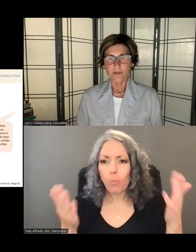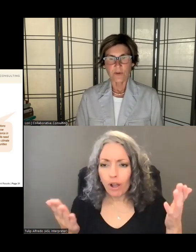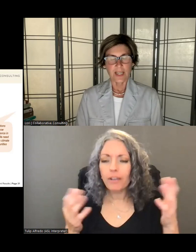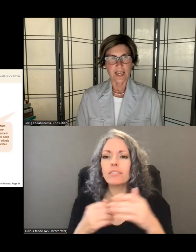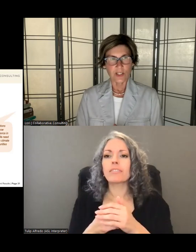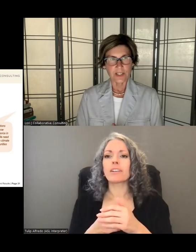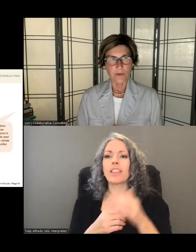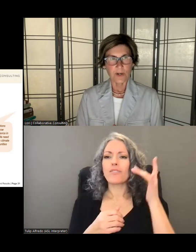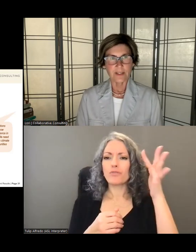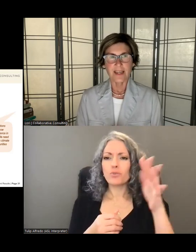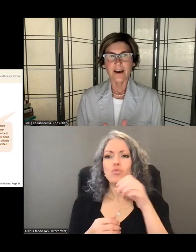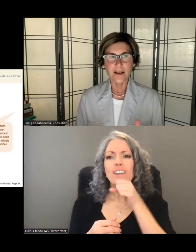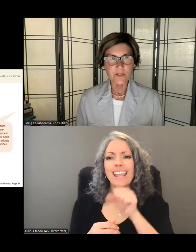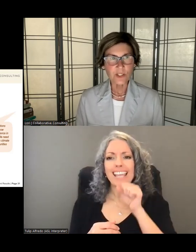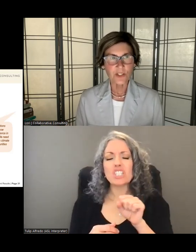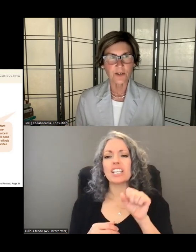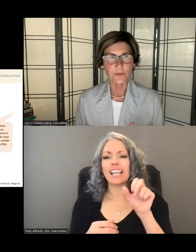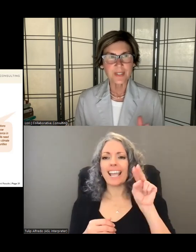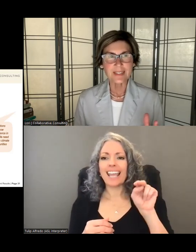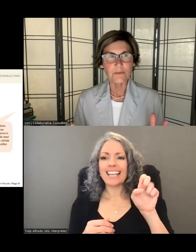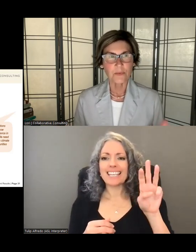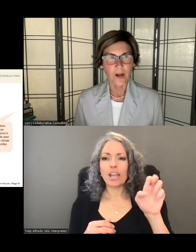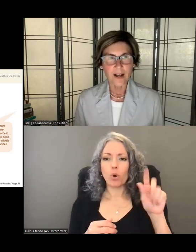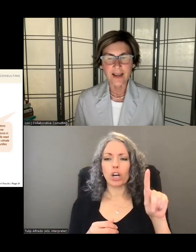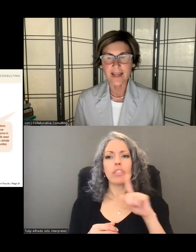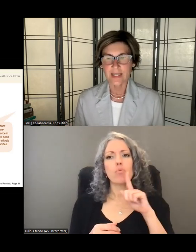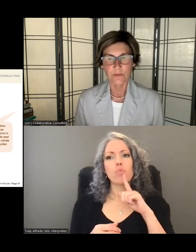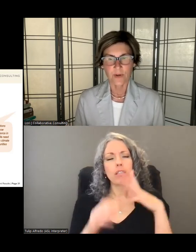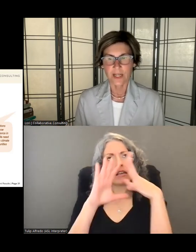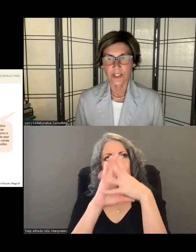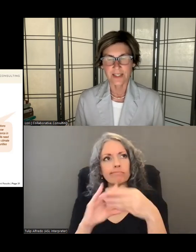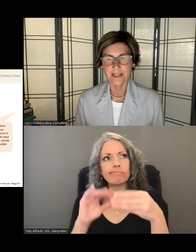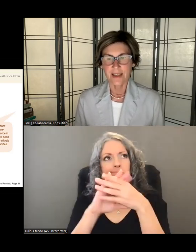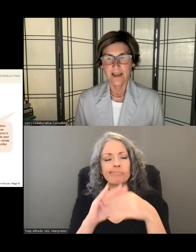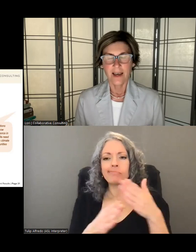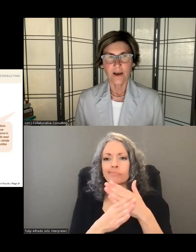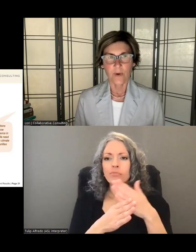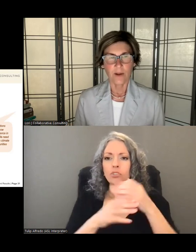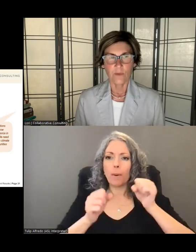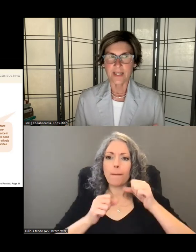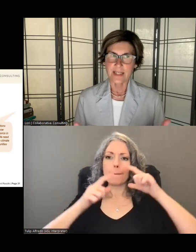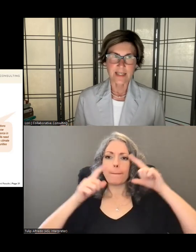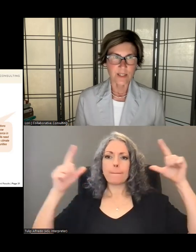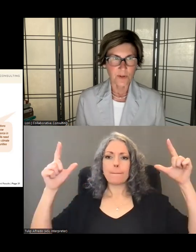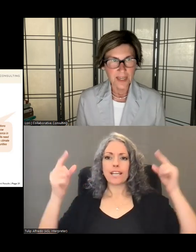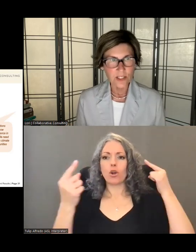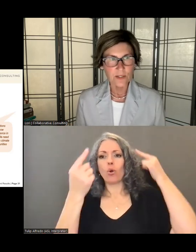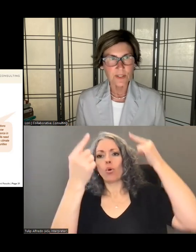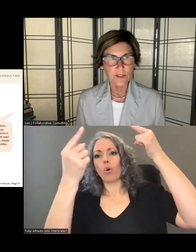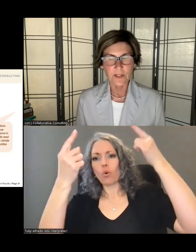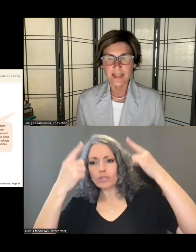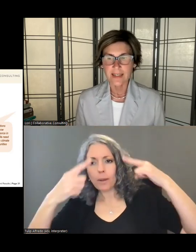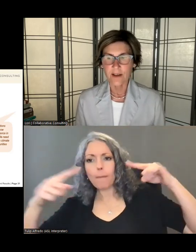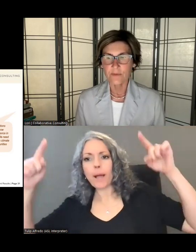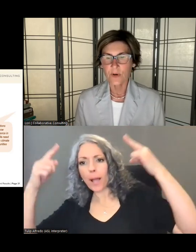of a California aging network, they often shared really broad aspirations around what successful aging